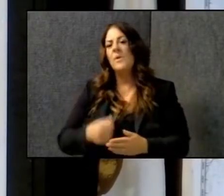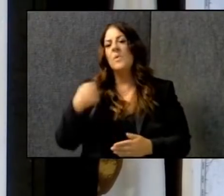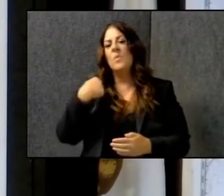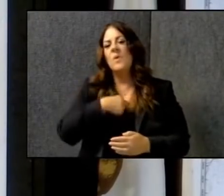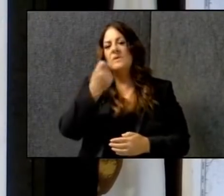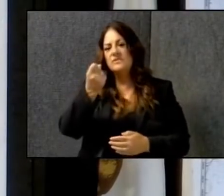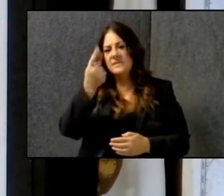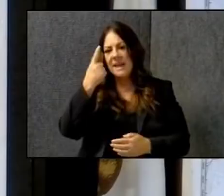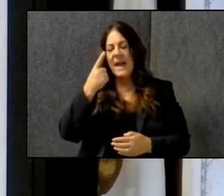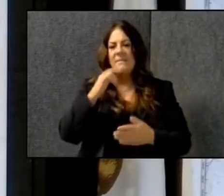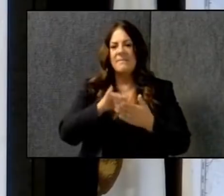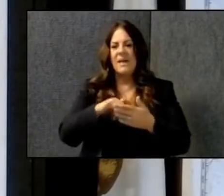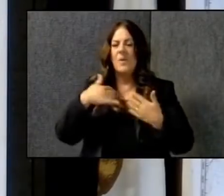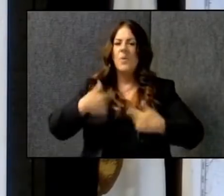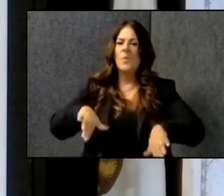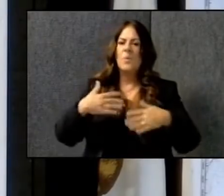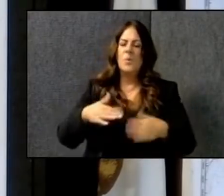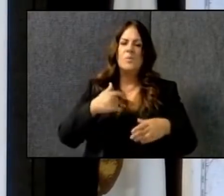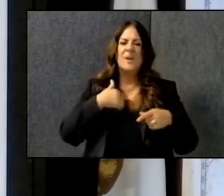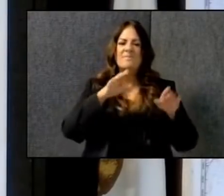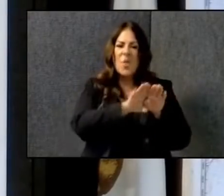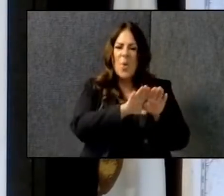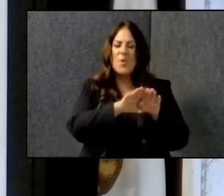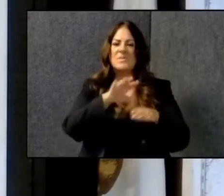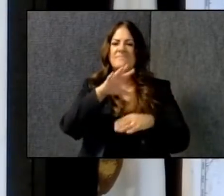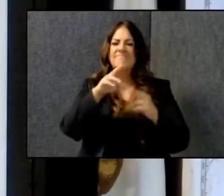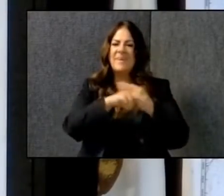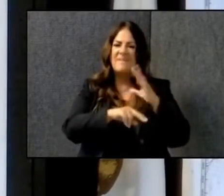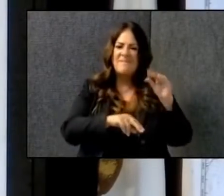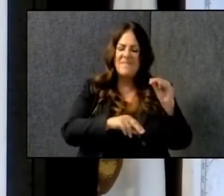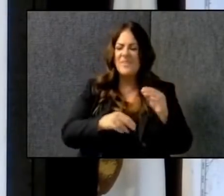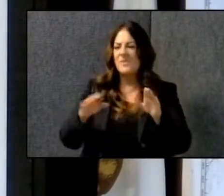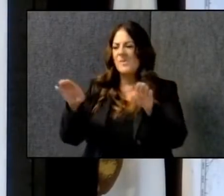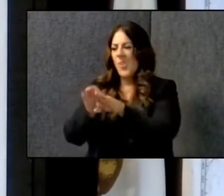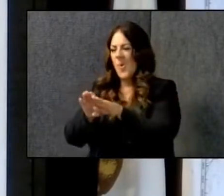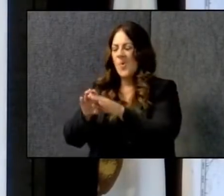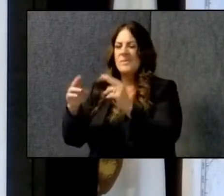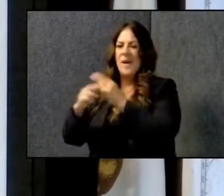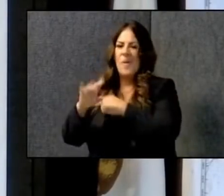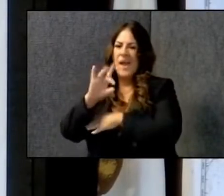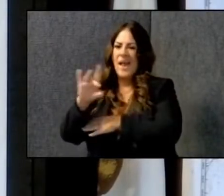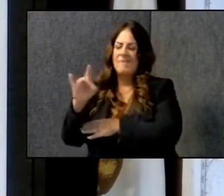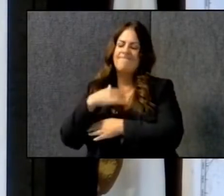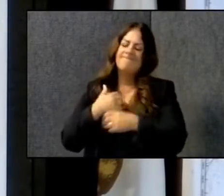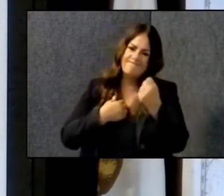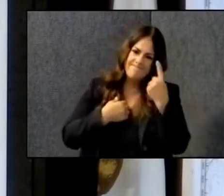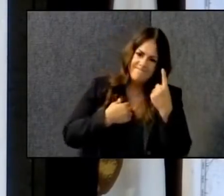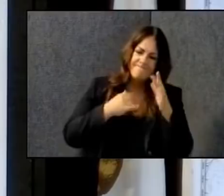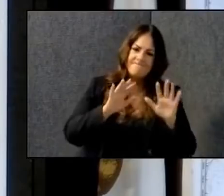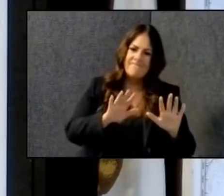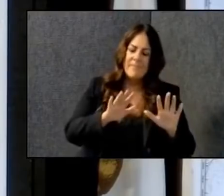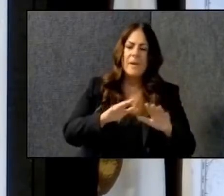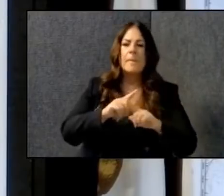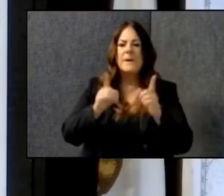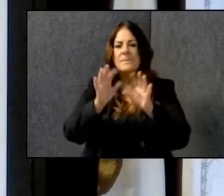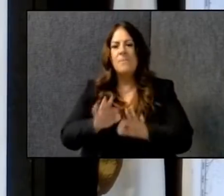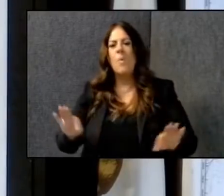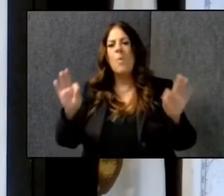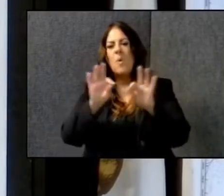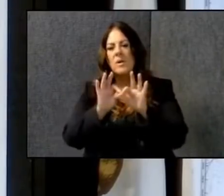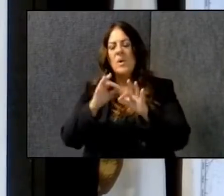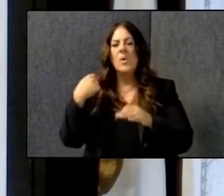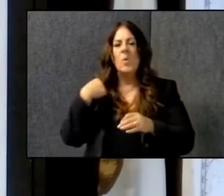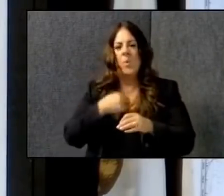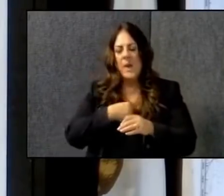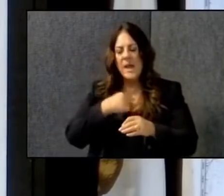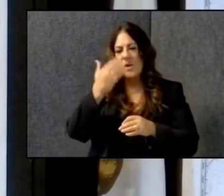We understand the impacts of the closures of Highway 50 and Highway 88, and please know in each of our briefings, constantly with